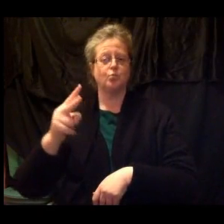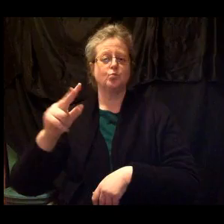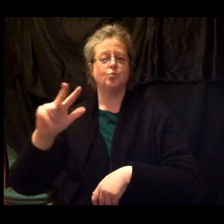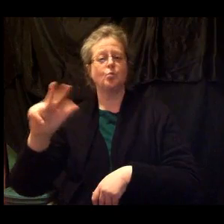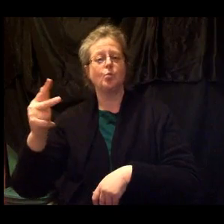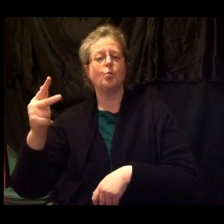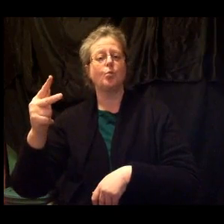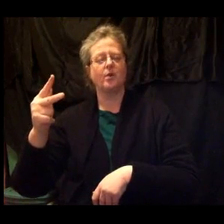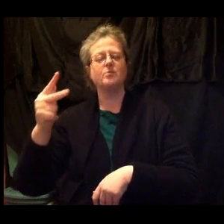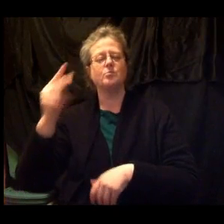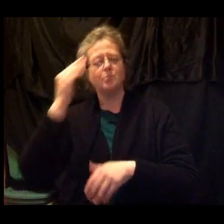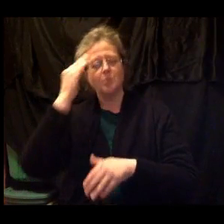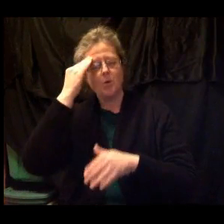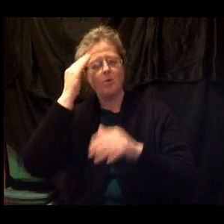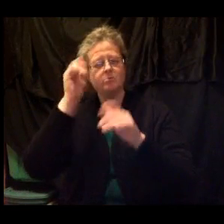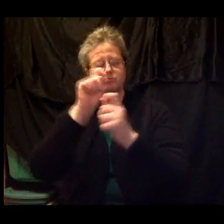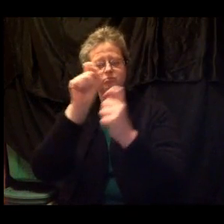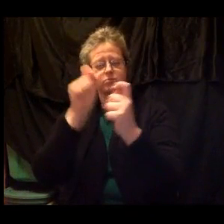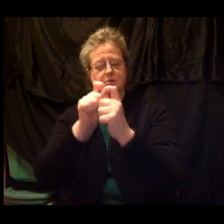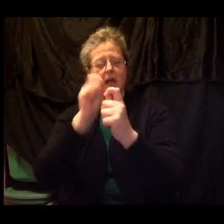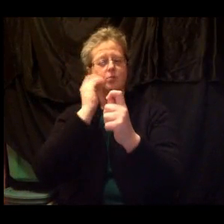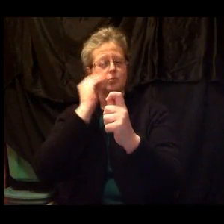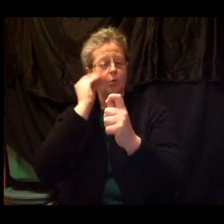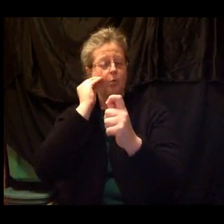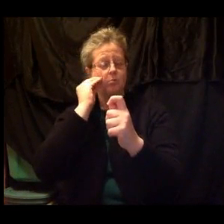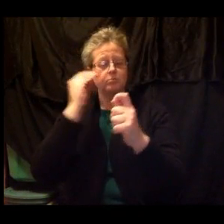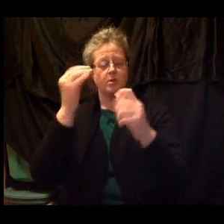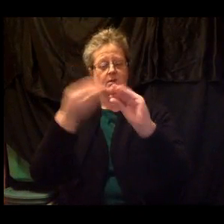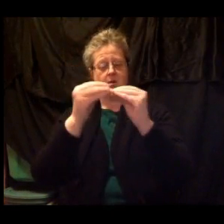exact home for them on our number line.